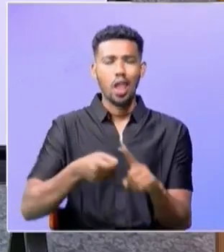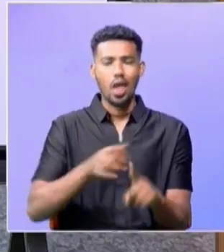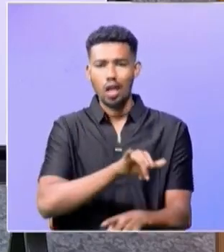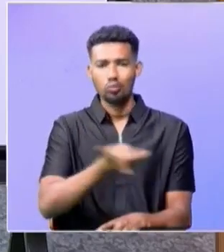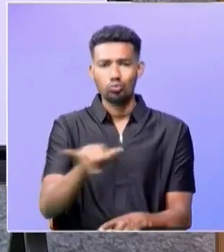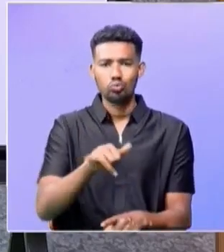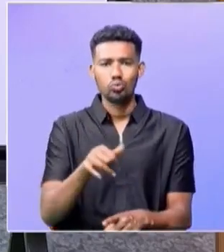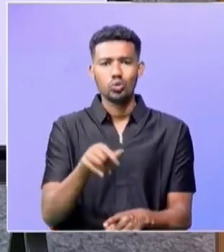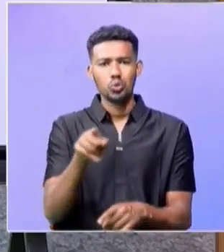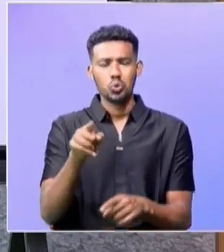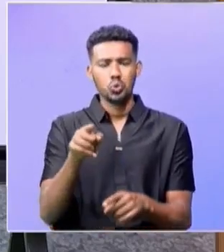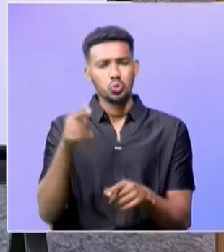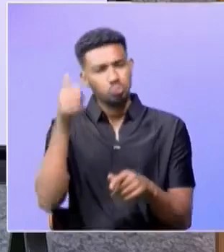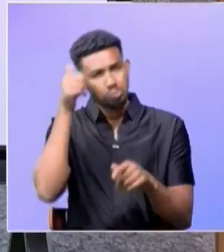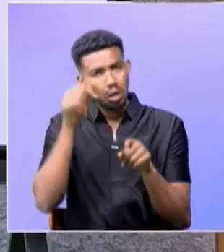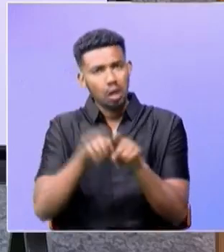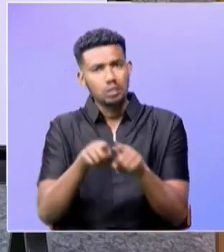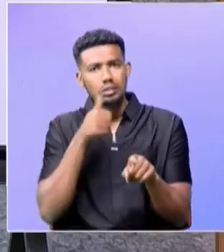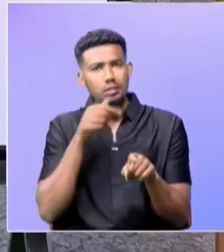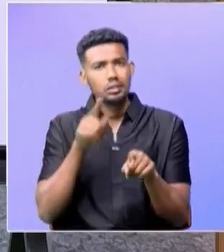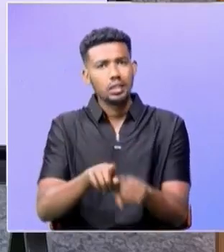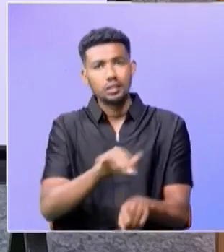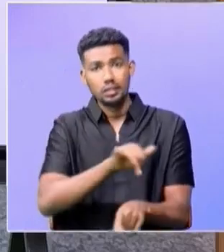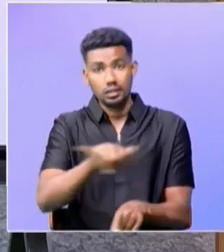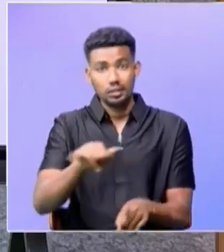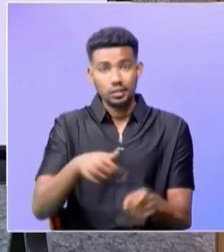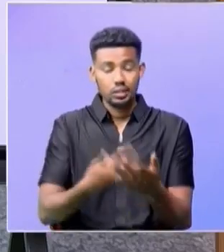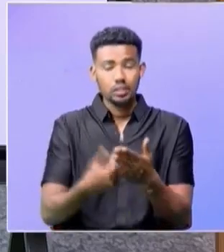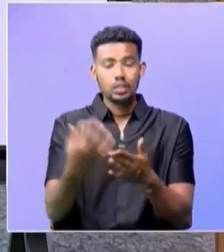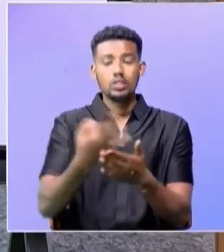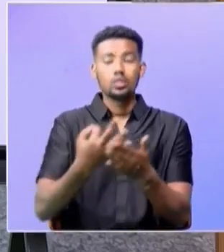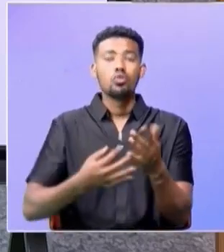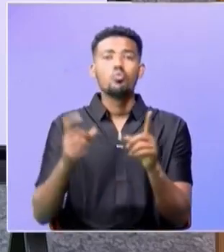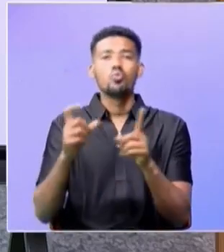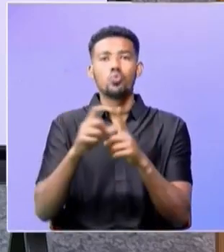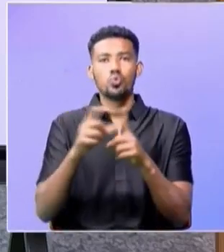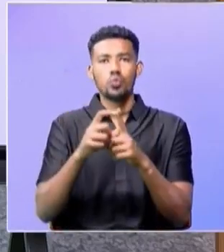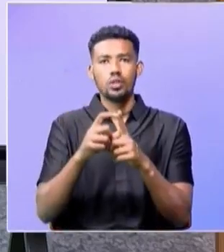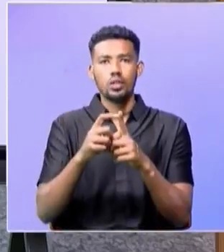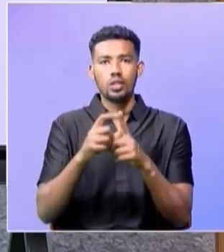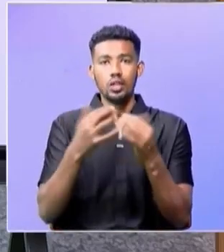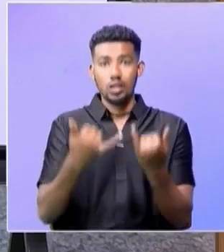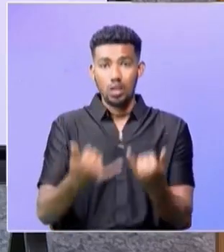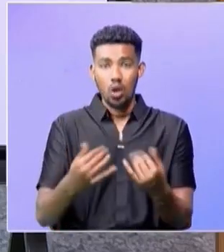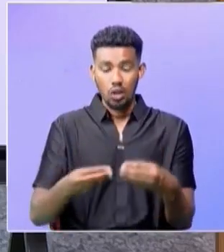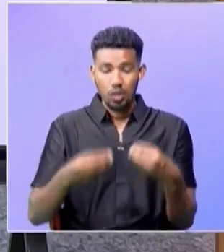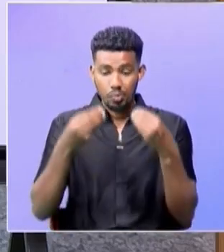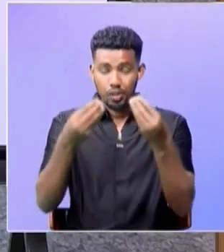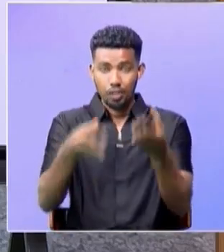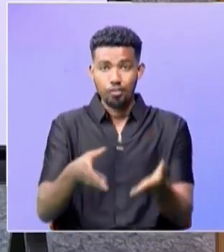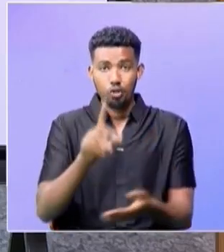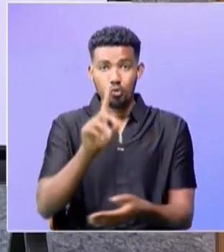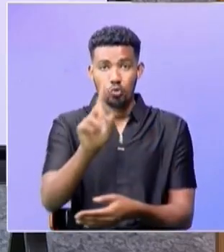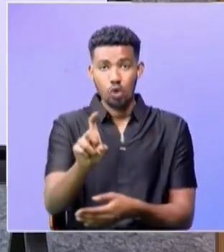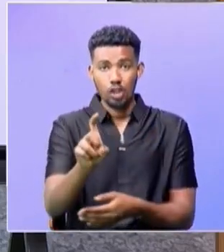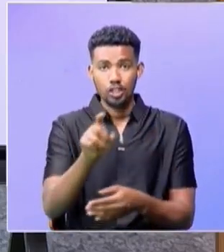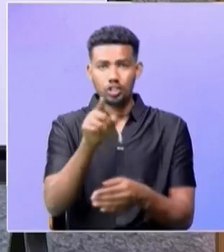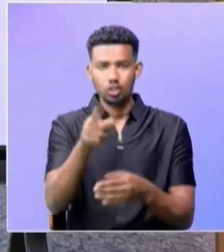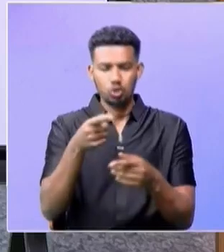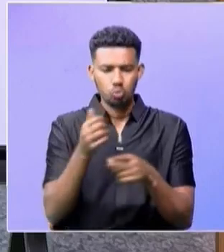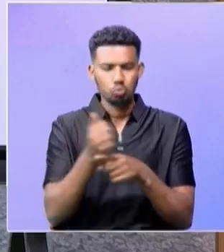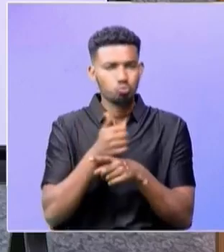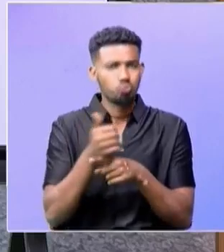brother, like your sister. There is a form of word. Students, let me give you questions that you can